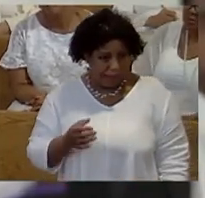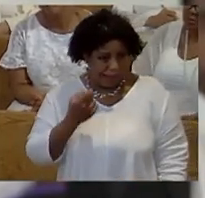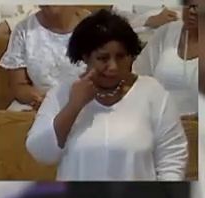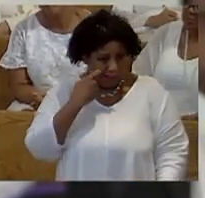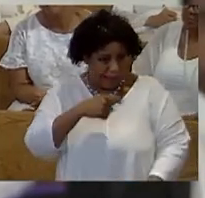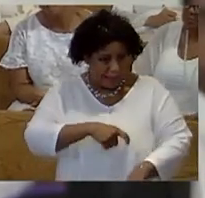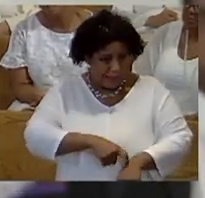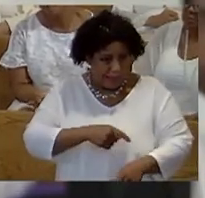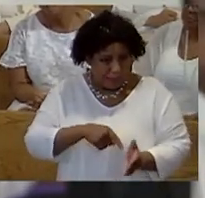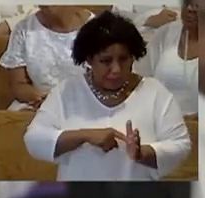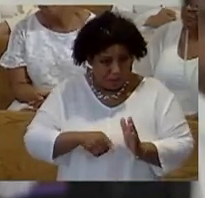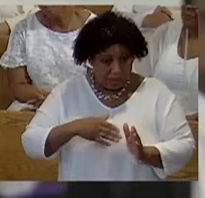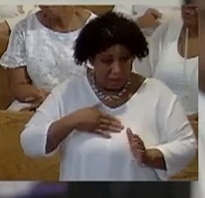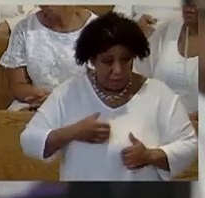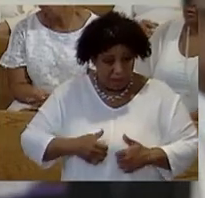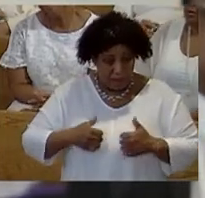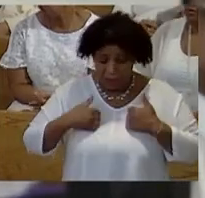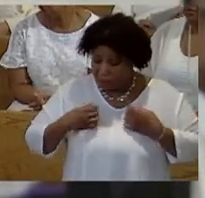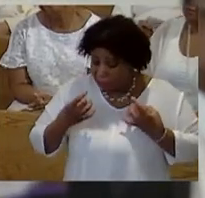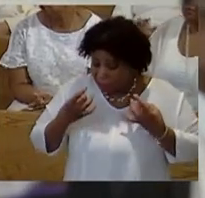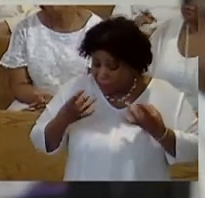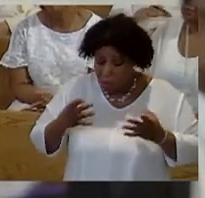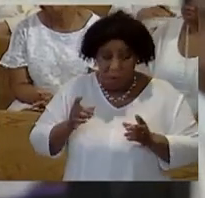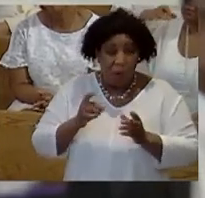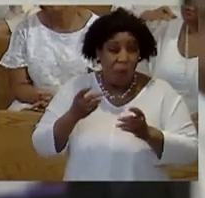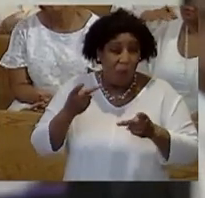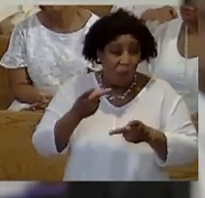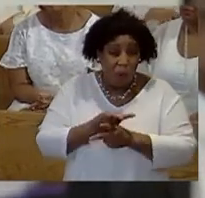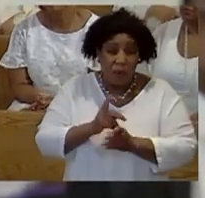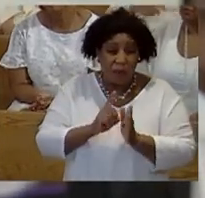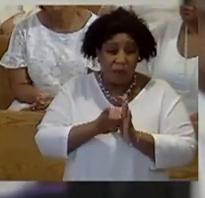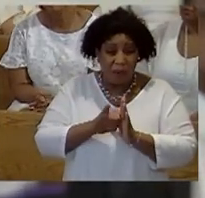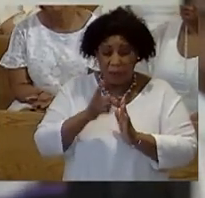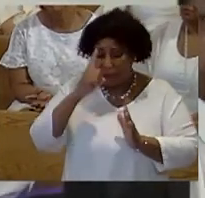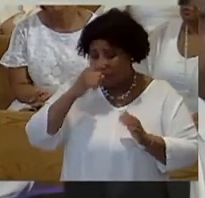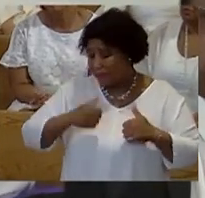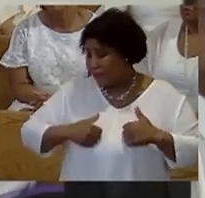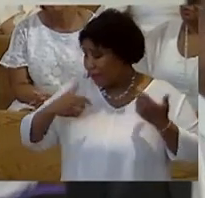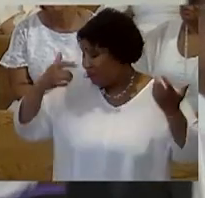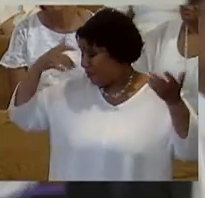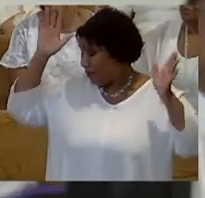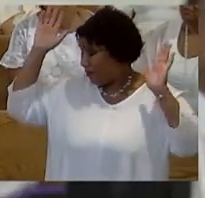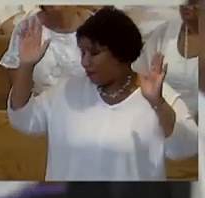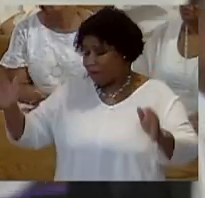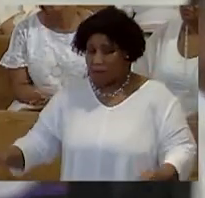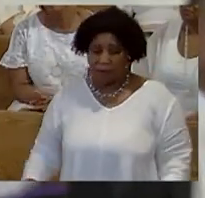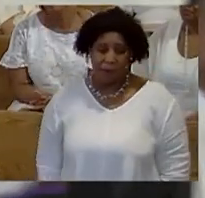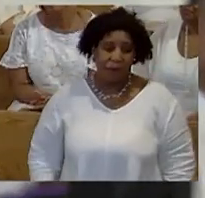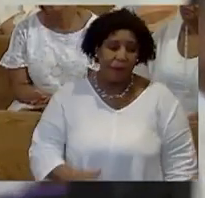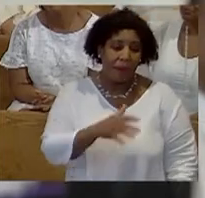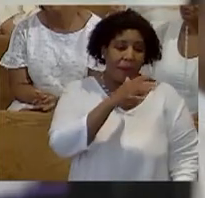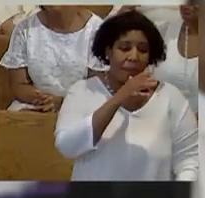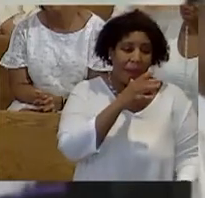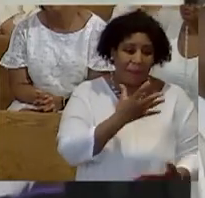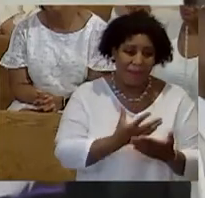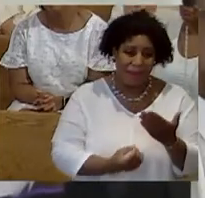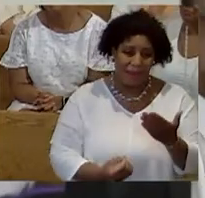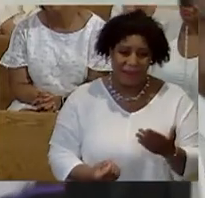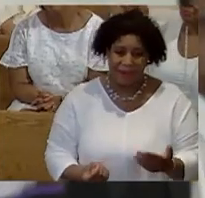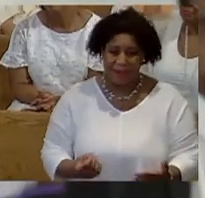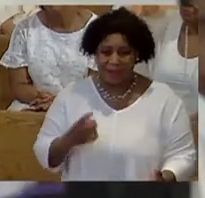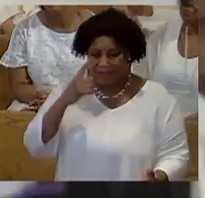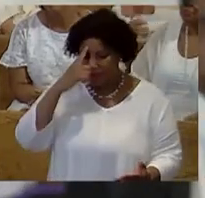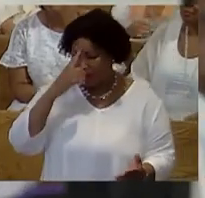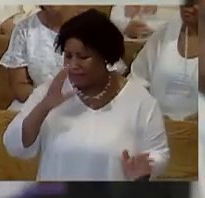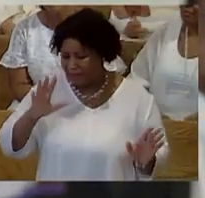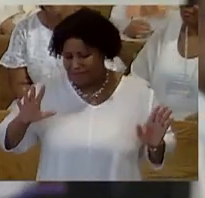worst moment in my life, I thought my life was over. When mama died, I thought it was the